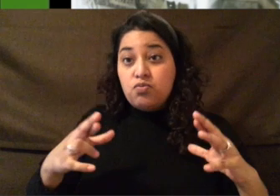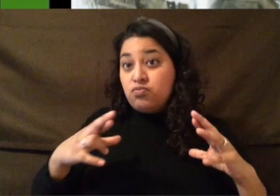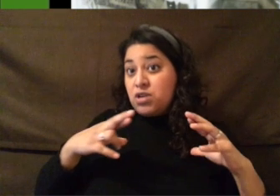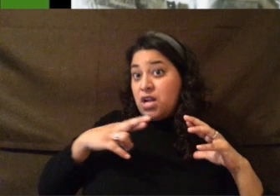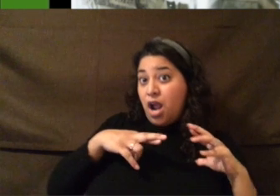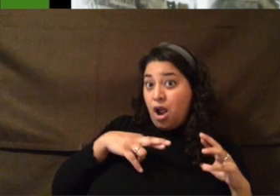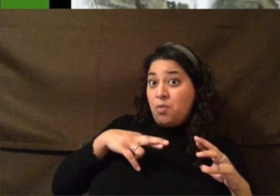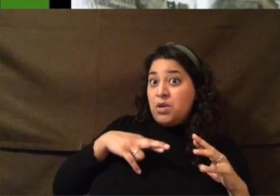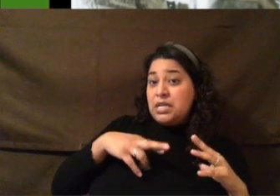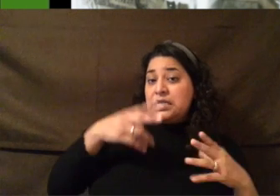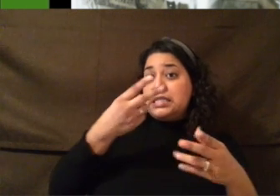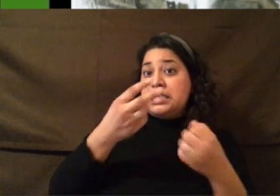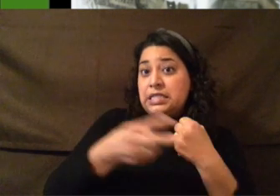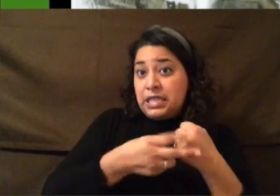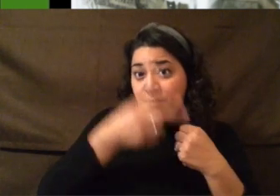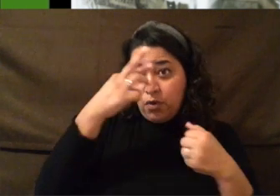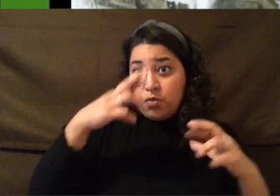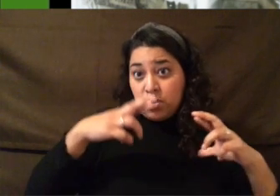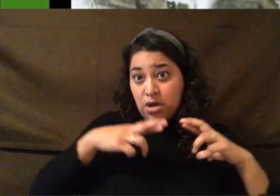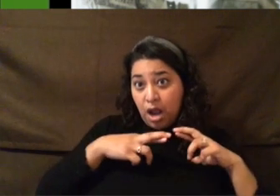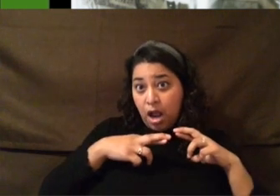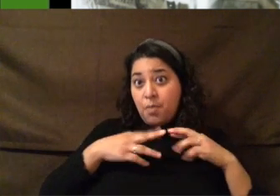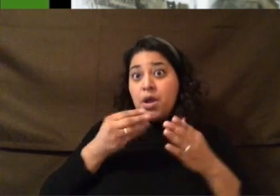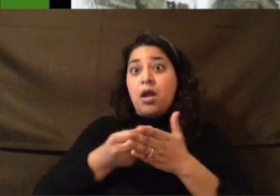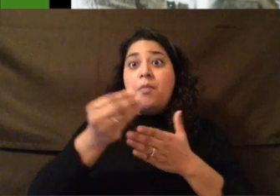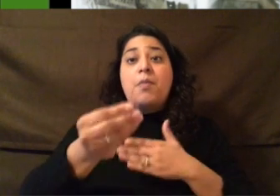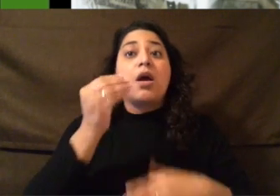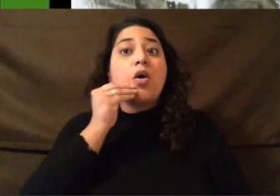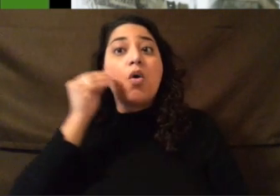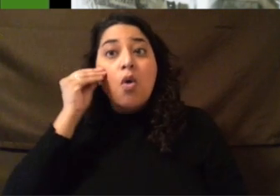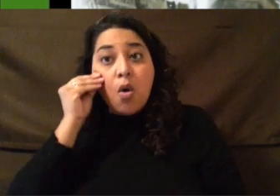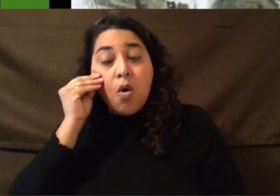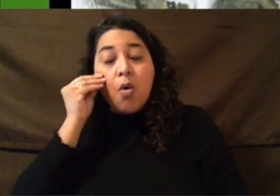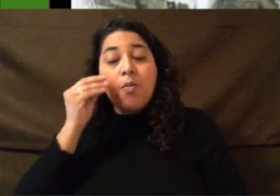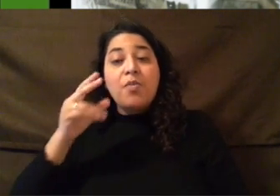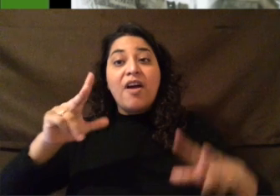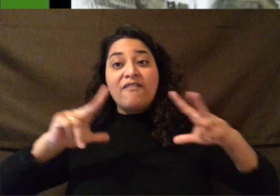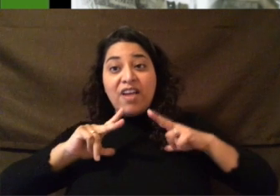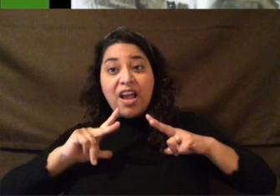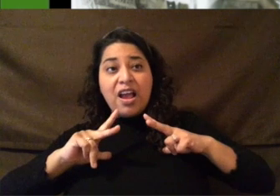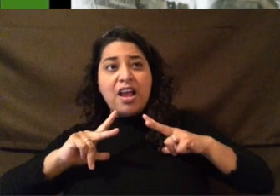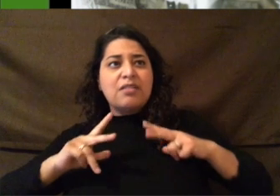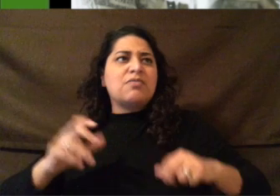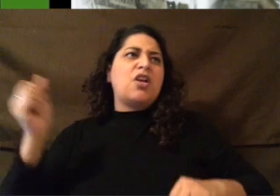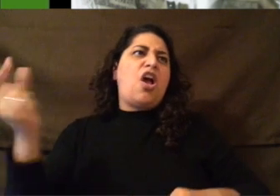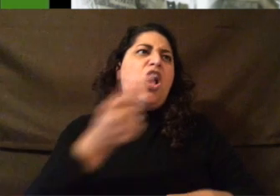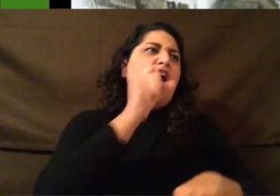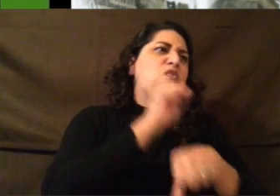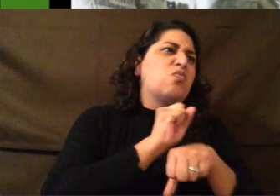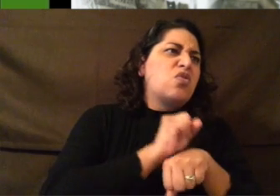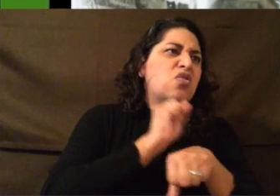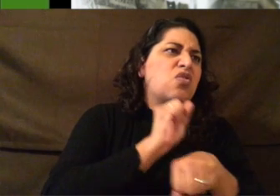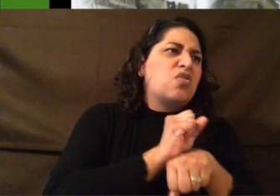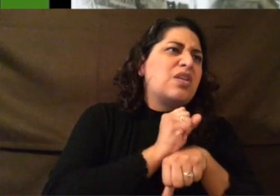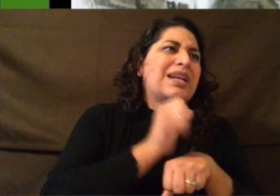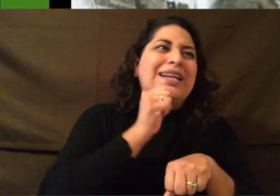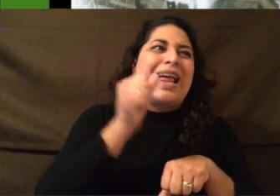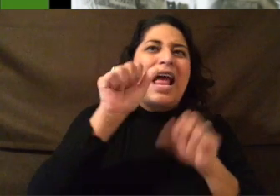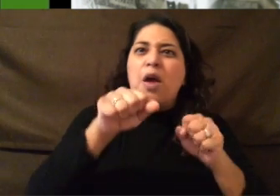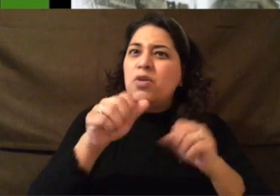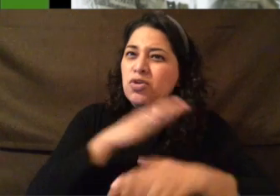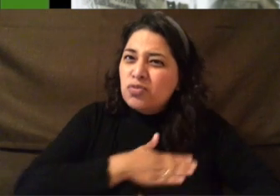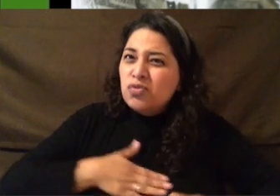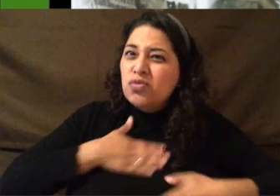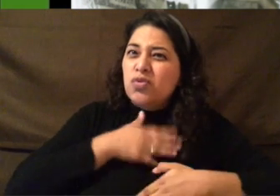now, is retirement, maybe a house so that you can buy your own home, vacation, because all that work without ever getting a chance